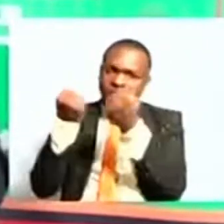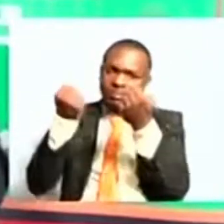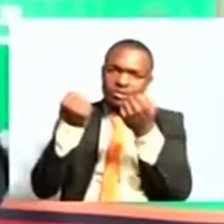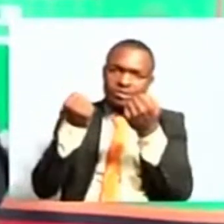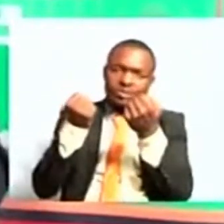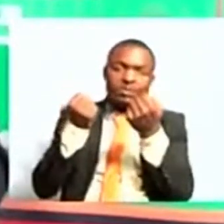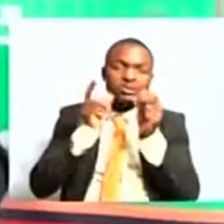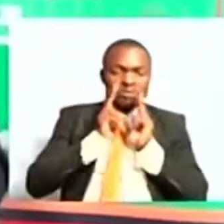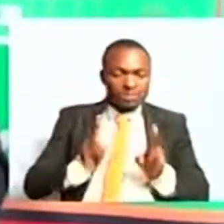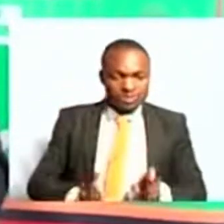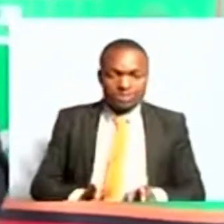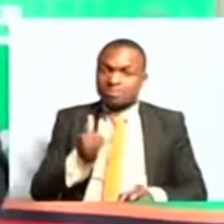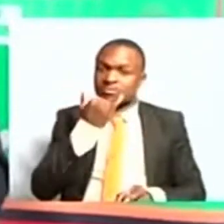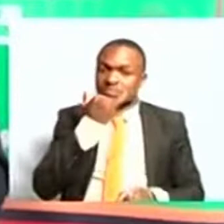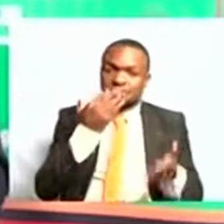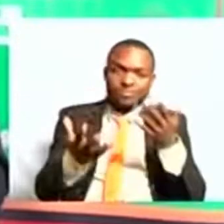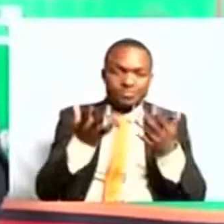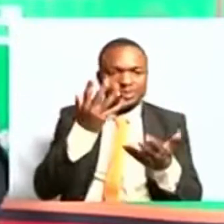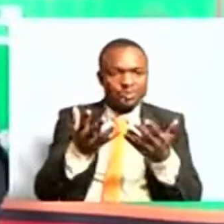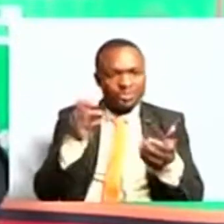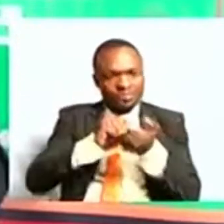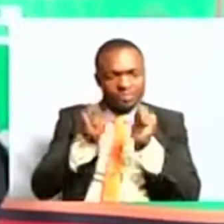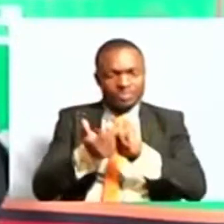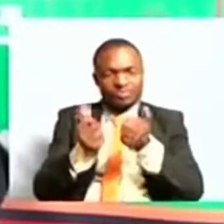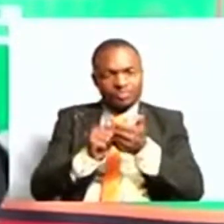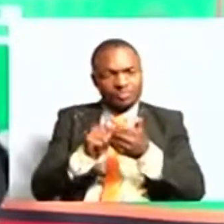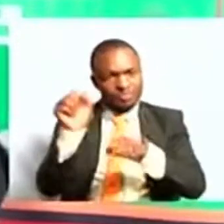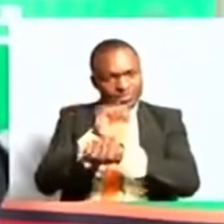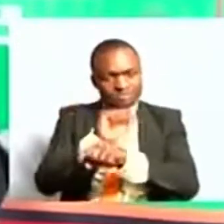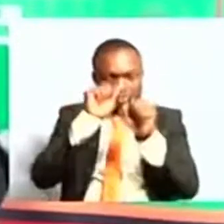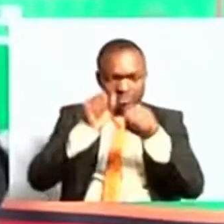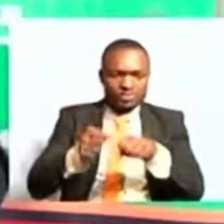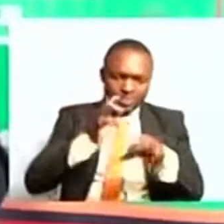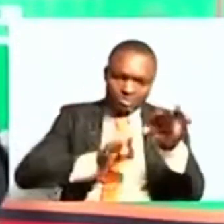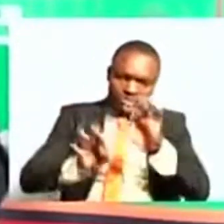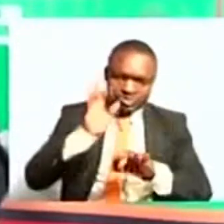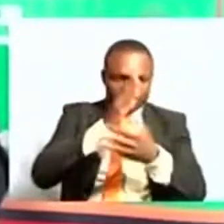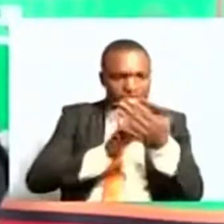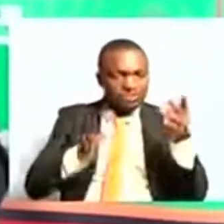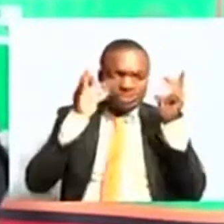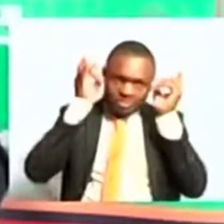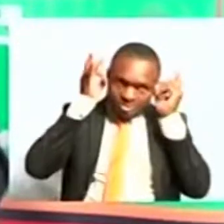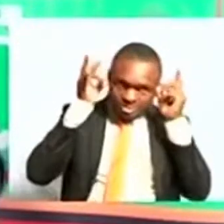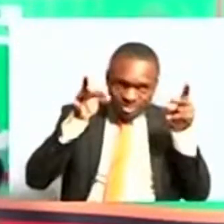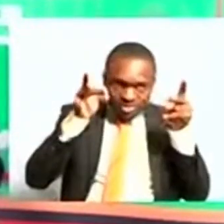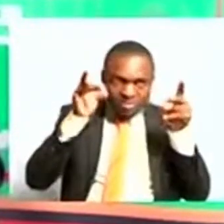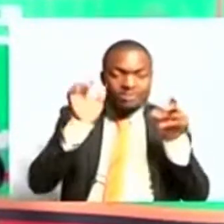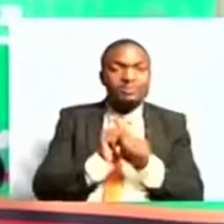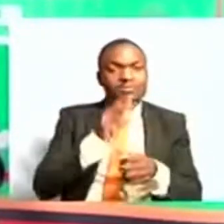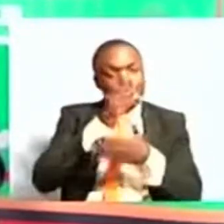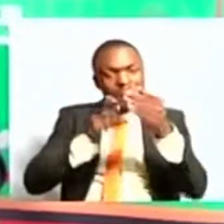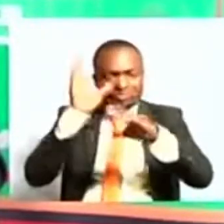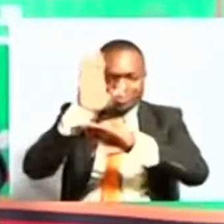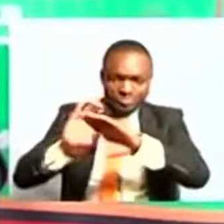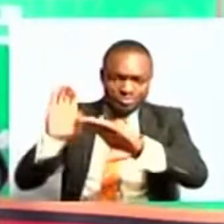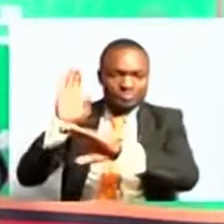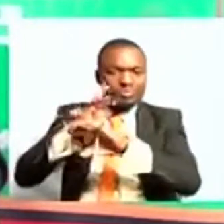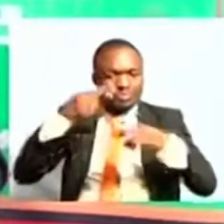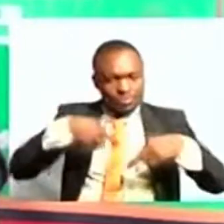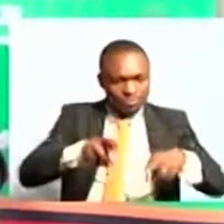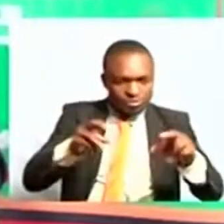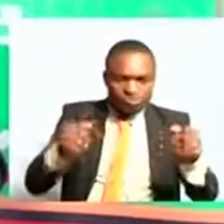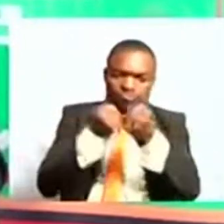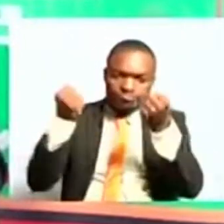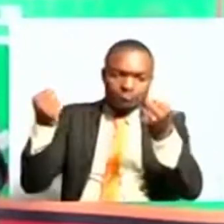error or mechanical fault of a motor vehicle. Maybe you can walk us through some of the dangers, some of the causes of road traffic